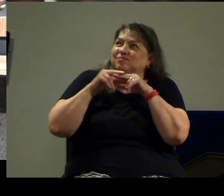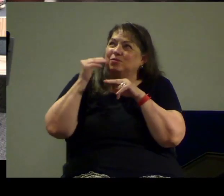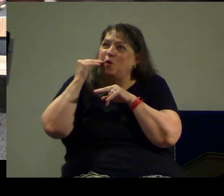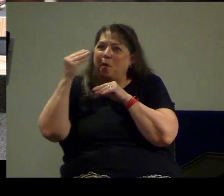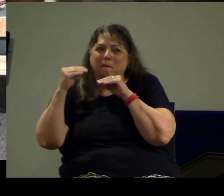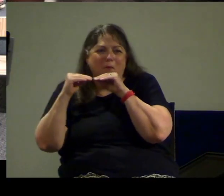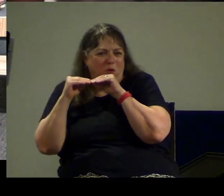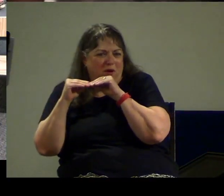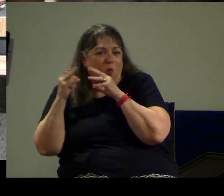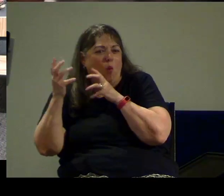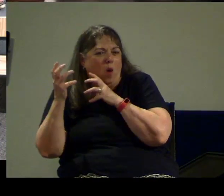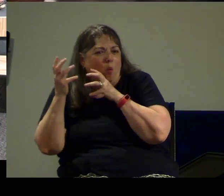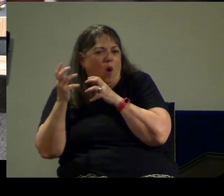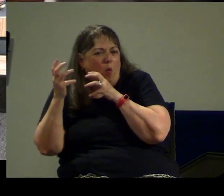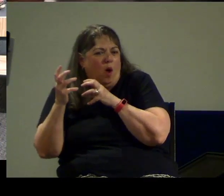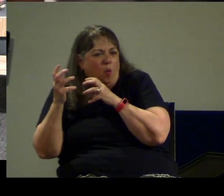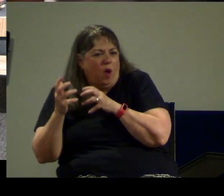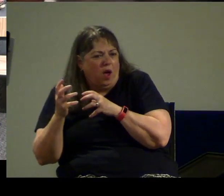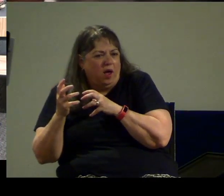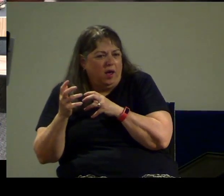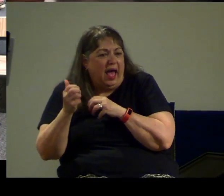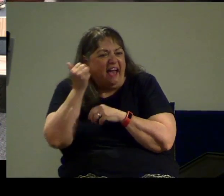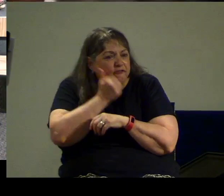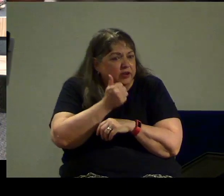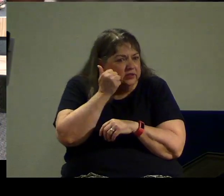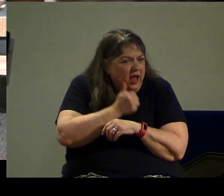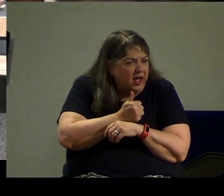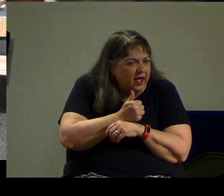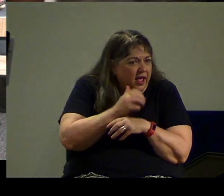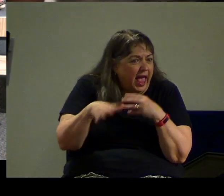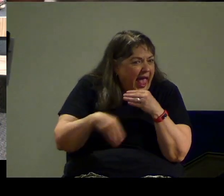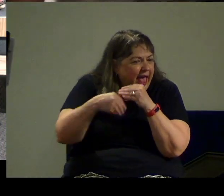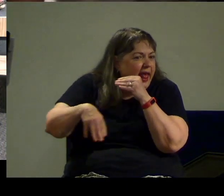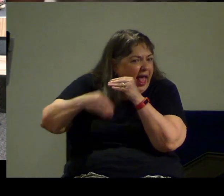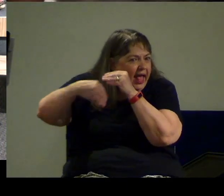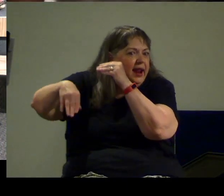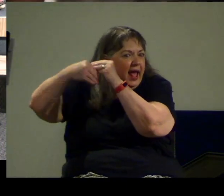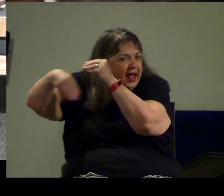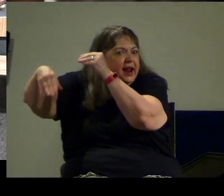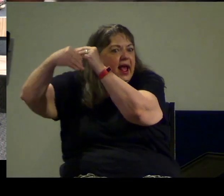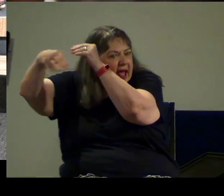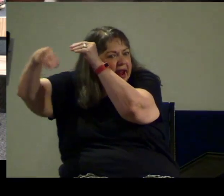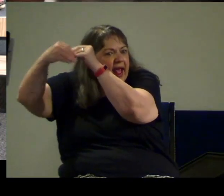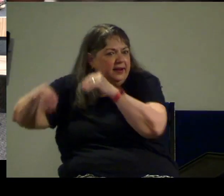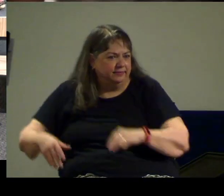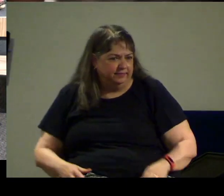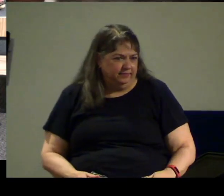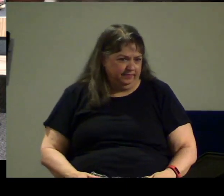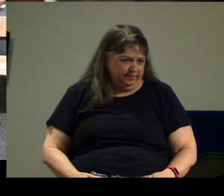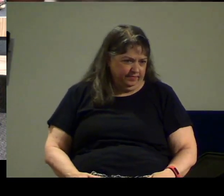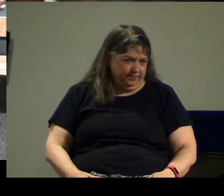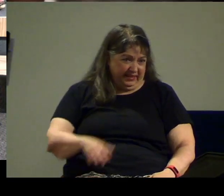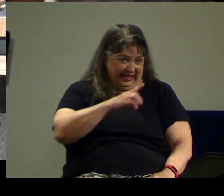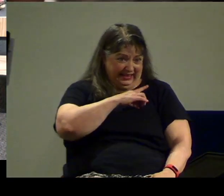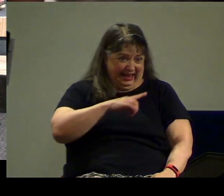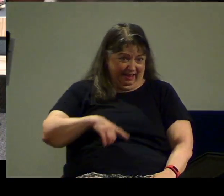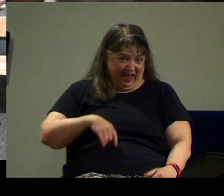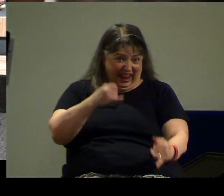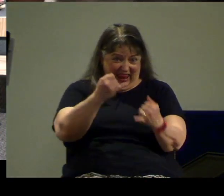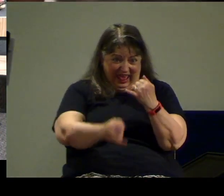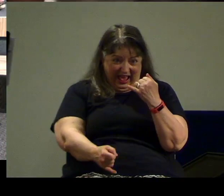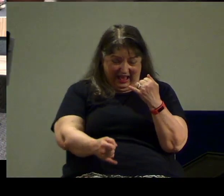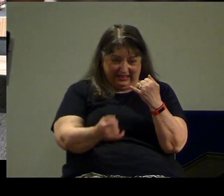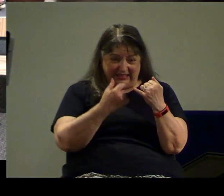you're walking with the Lord. I want to know him. And that's why the David's final thing was, and